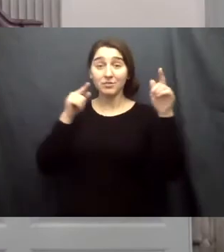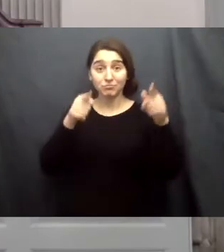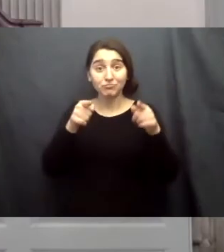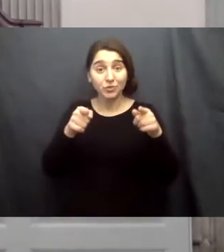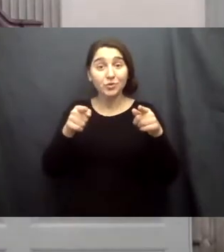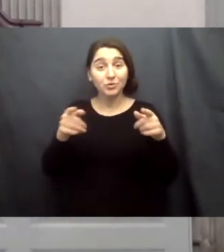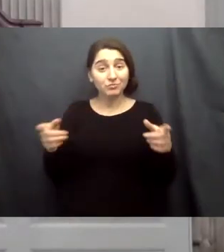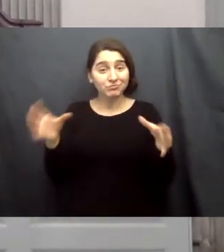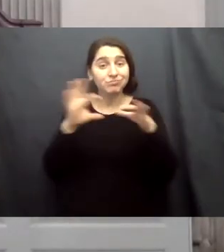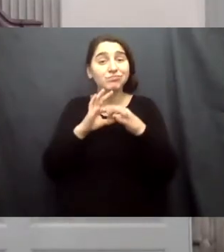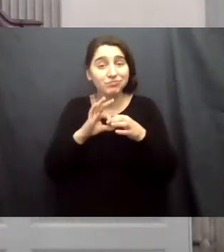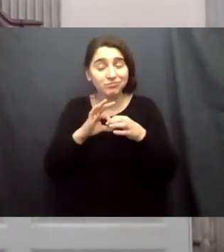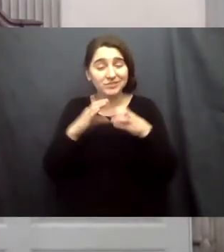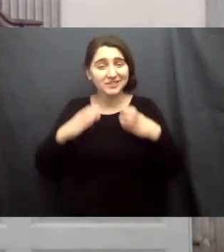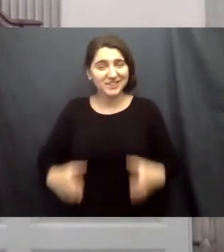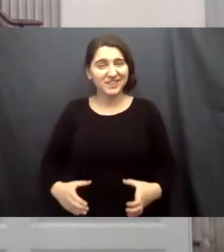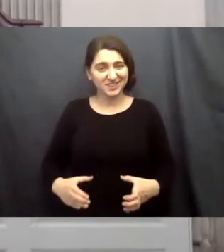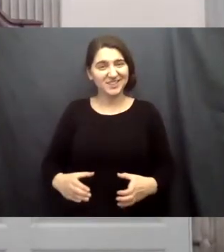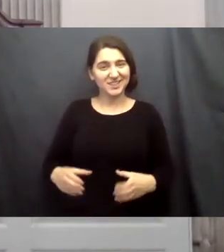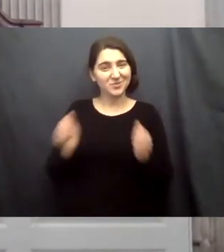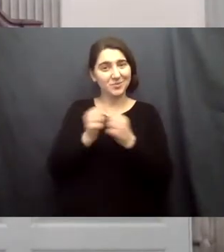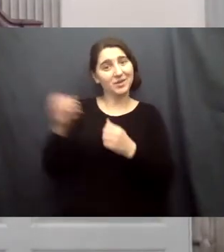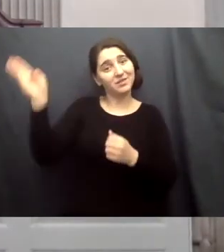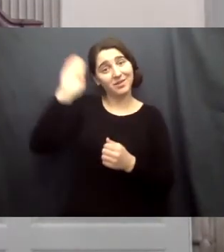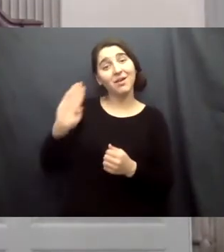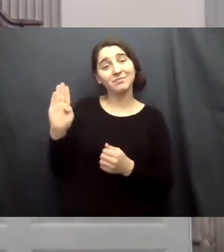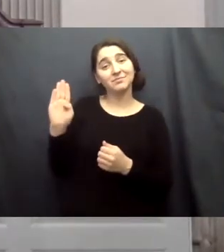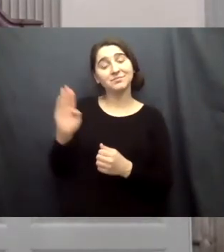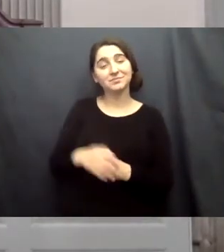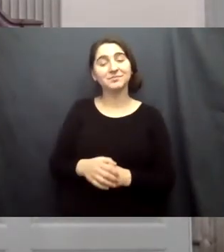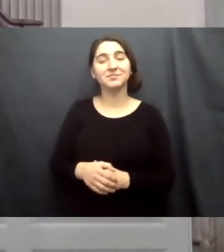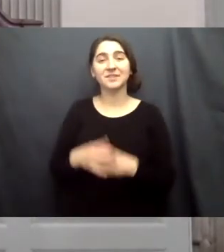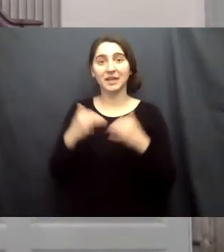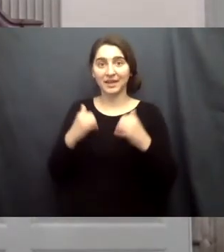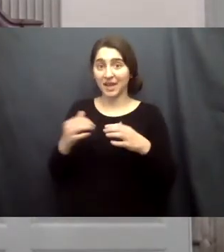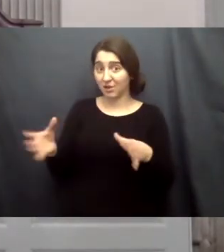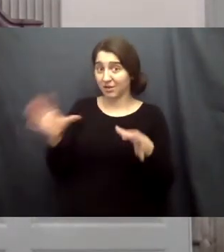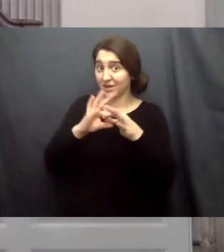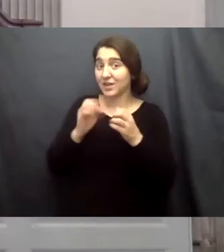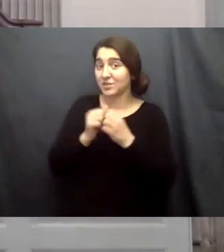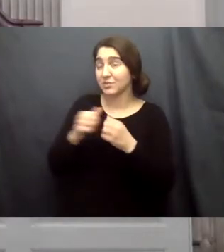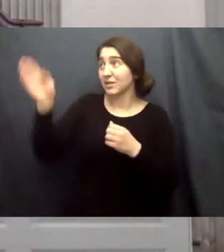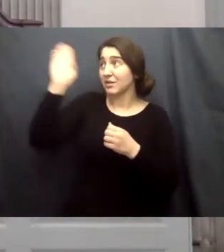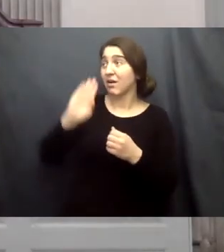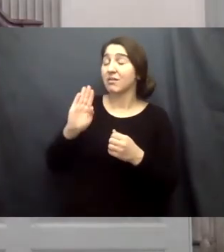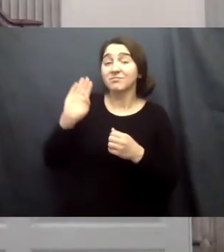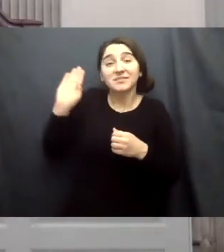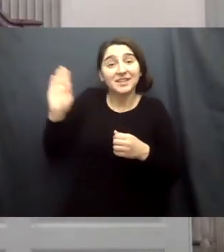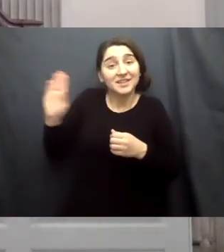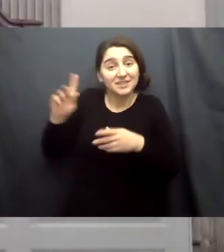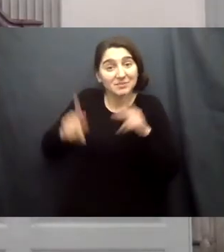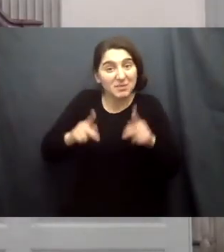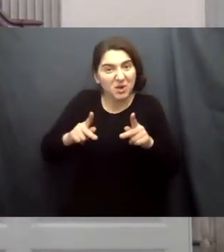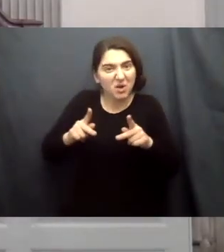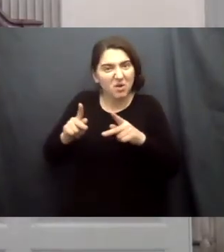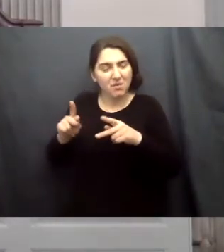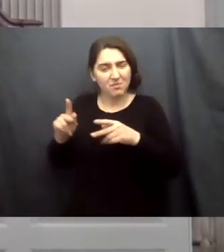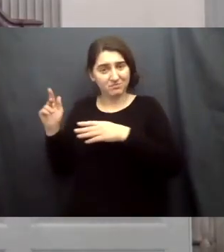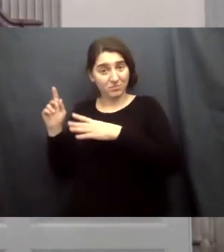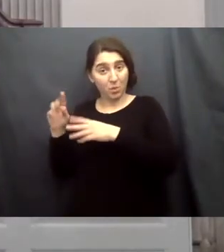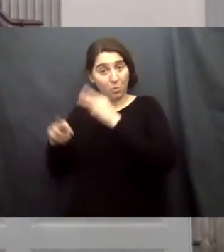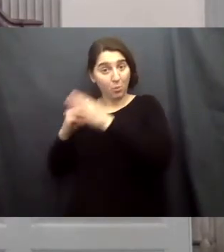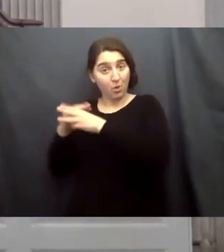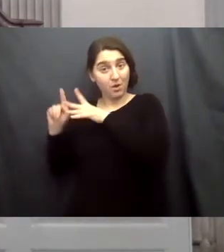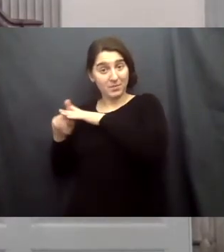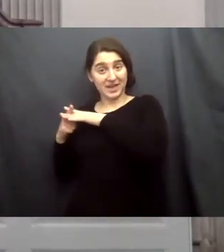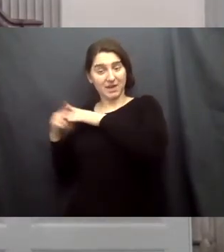realm of God. Now join with God's people in this feast prepared for you from